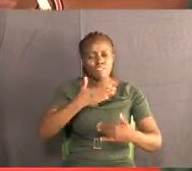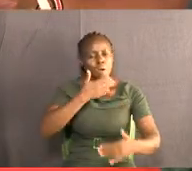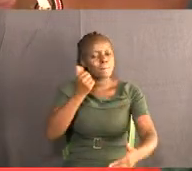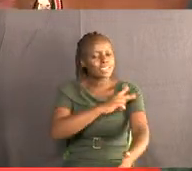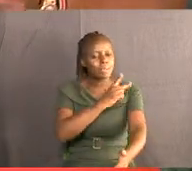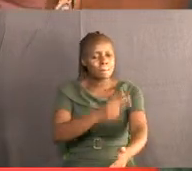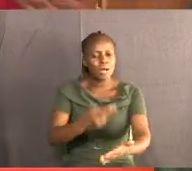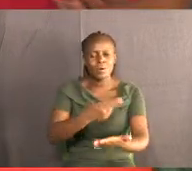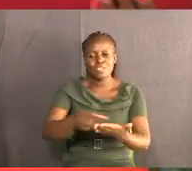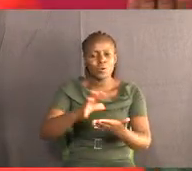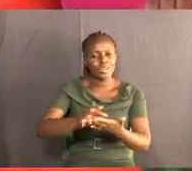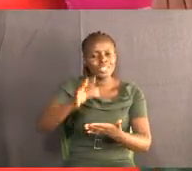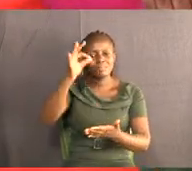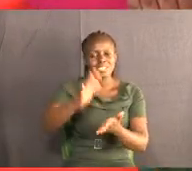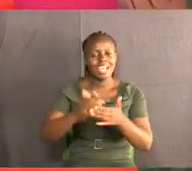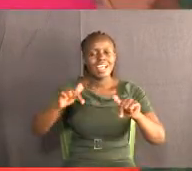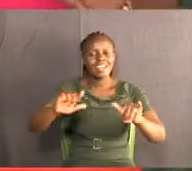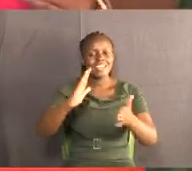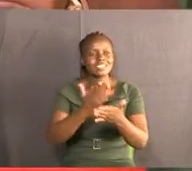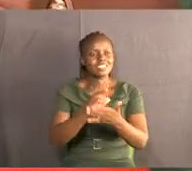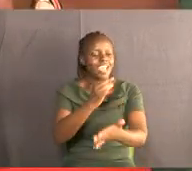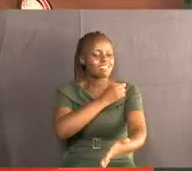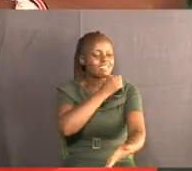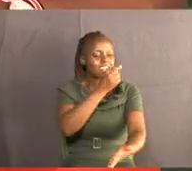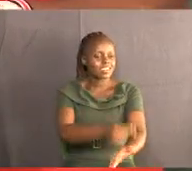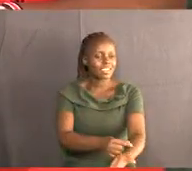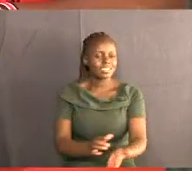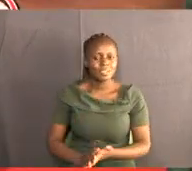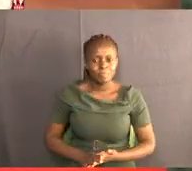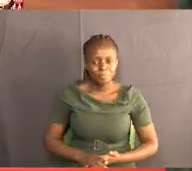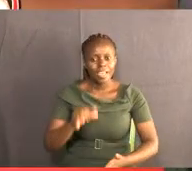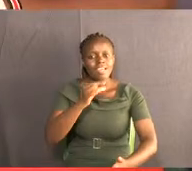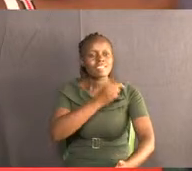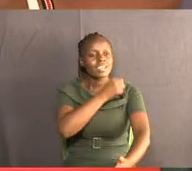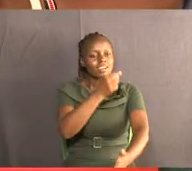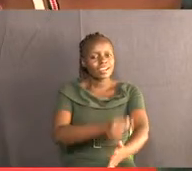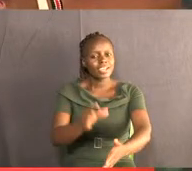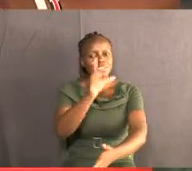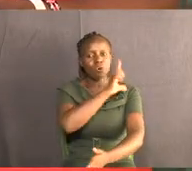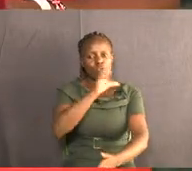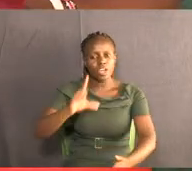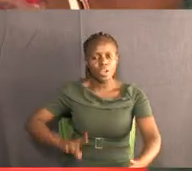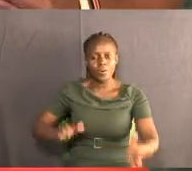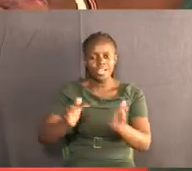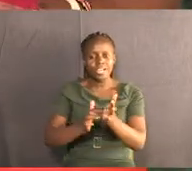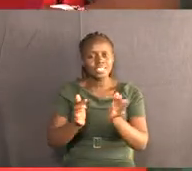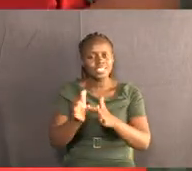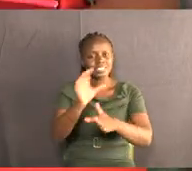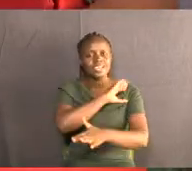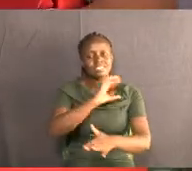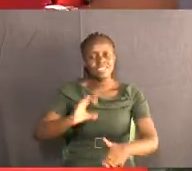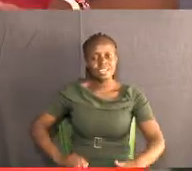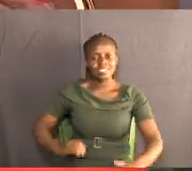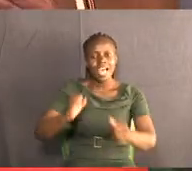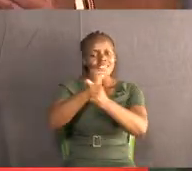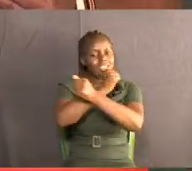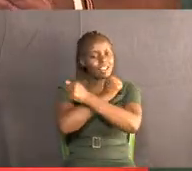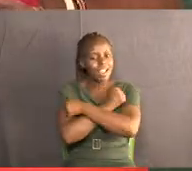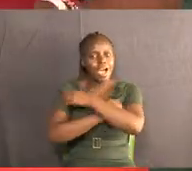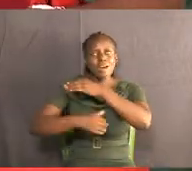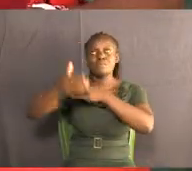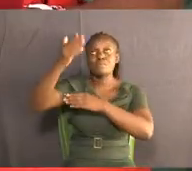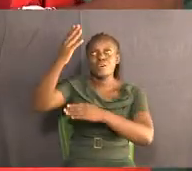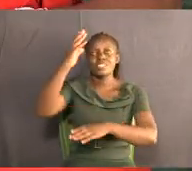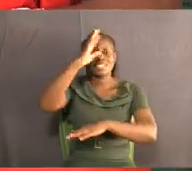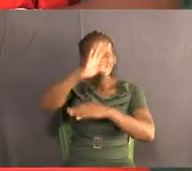Spirit." And let's together share the grace of our Lord Jesus Christ, and the love of God, and